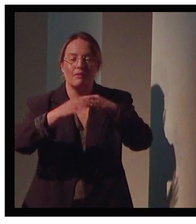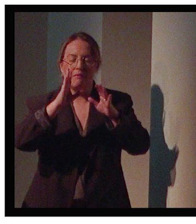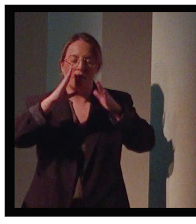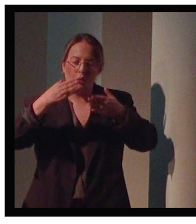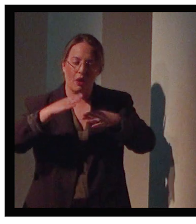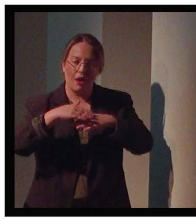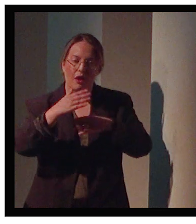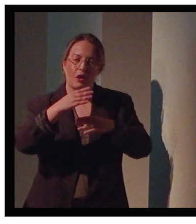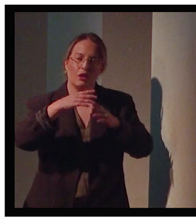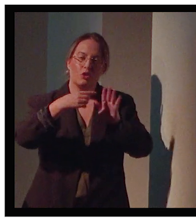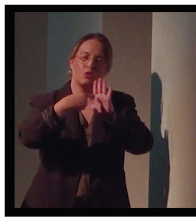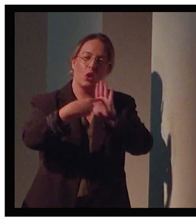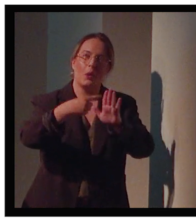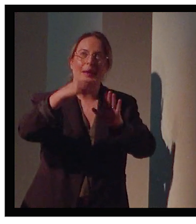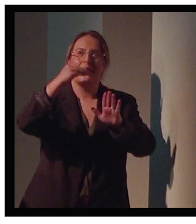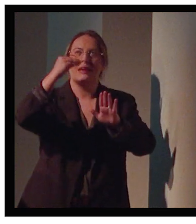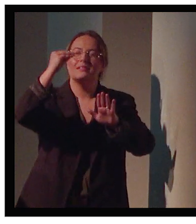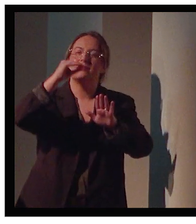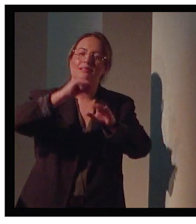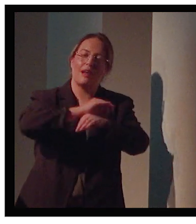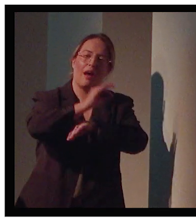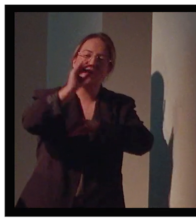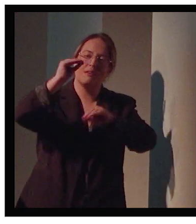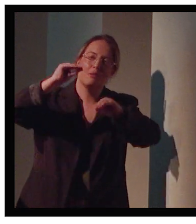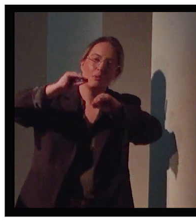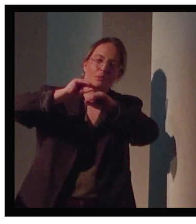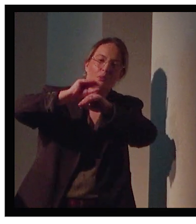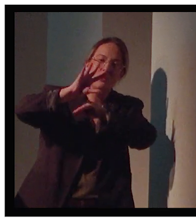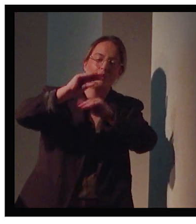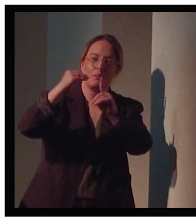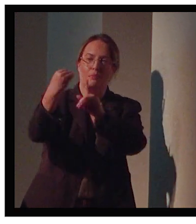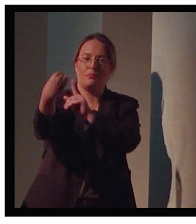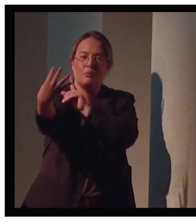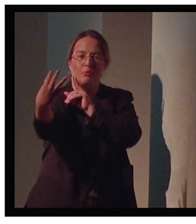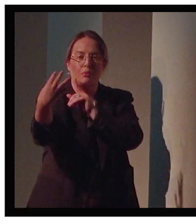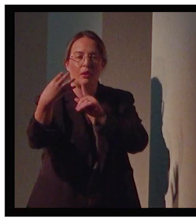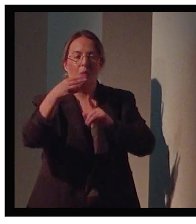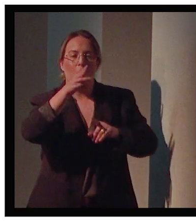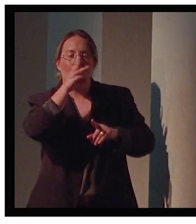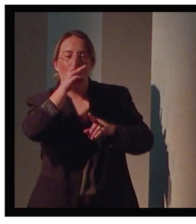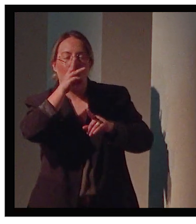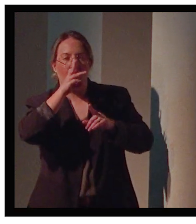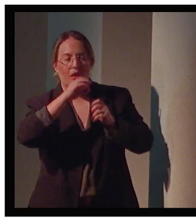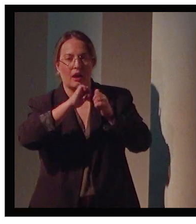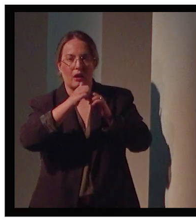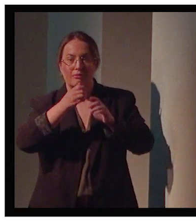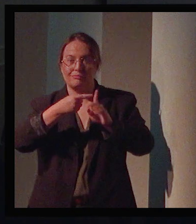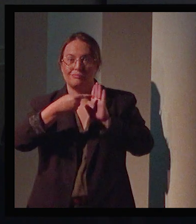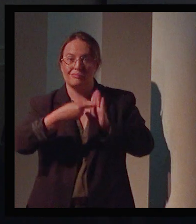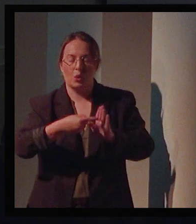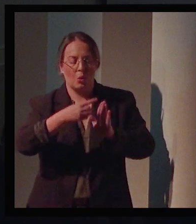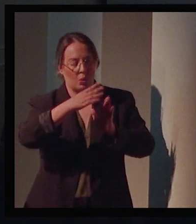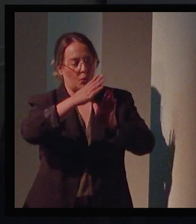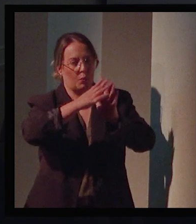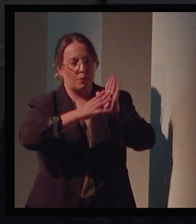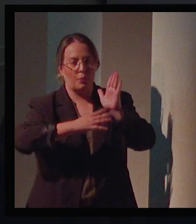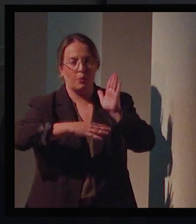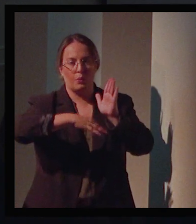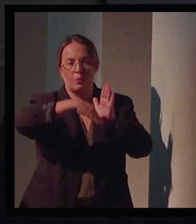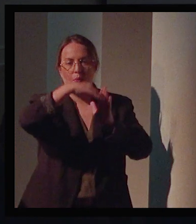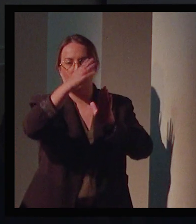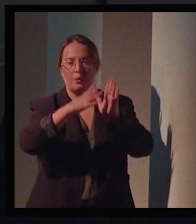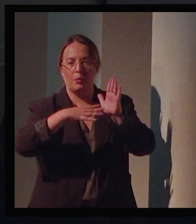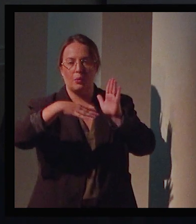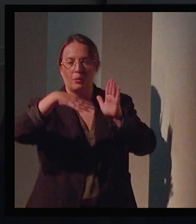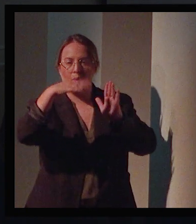rendering cascading sunlight and shimmering water in loose, overlapping strokes of color. He began all these